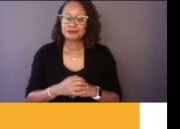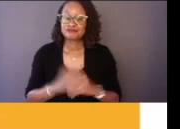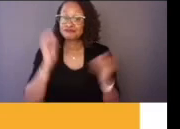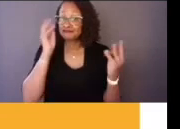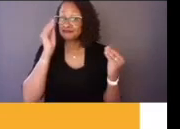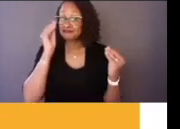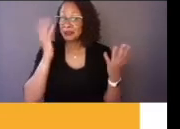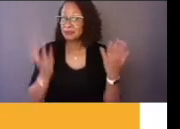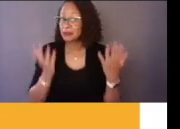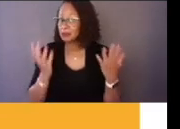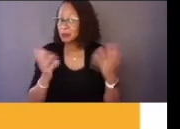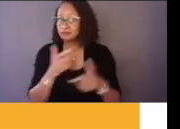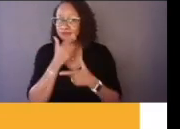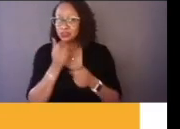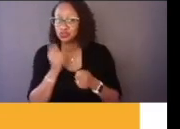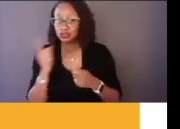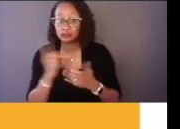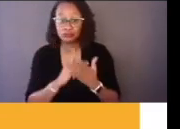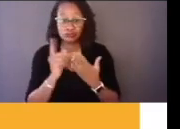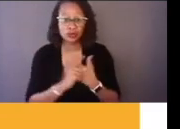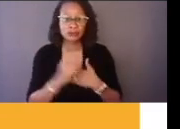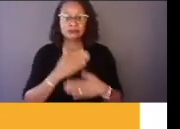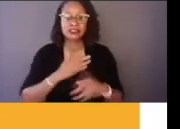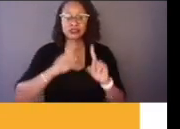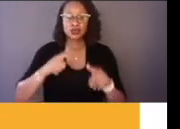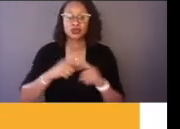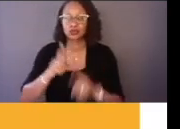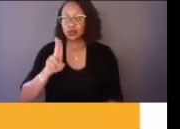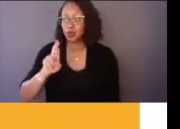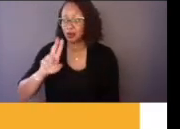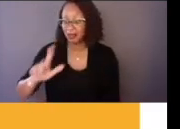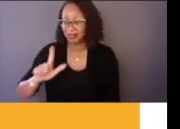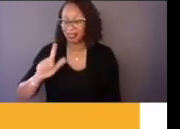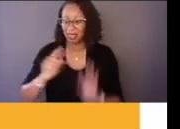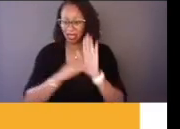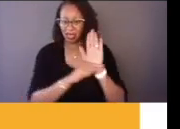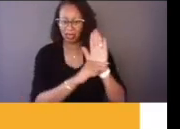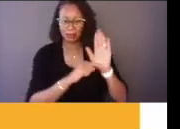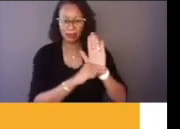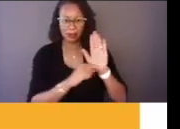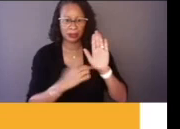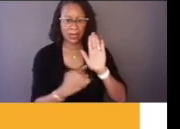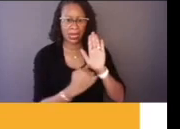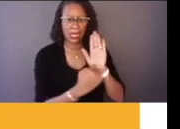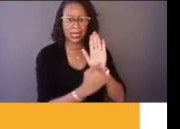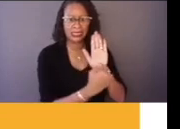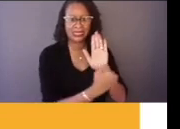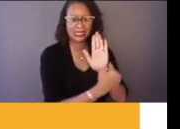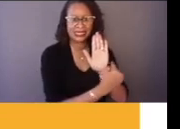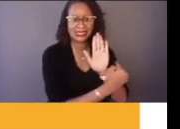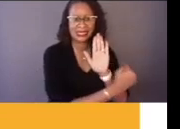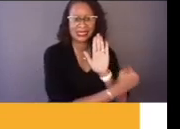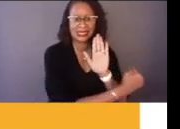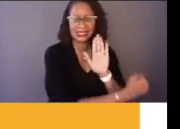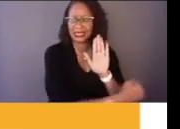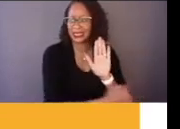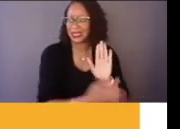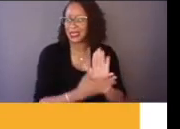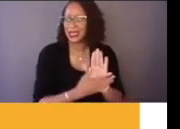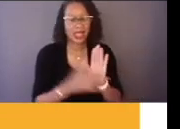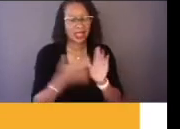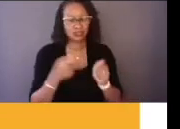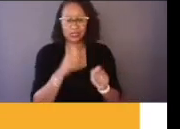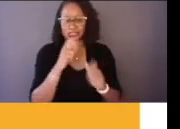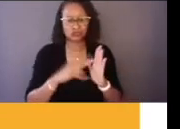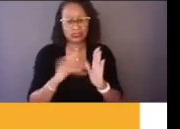might be interested, please go to the URL that is listed on this slide, which I finally learned not to try to read